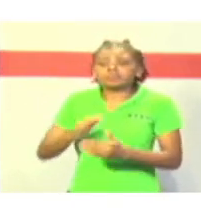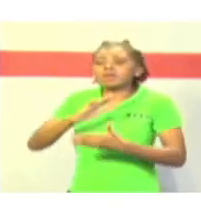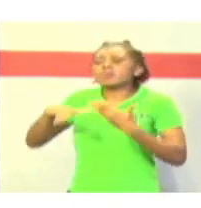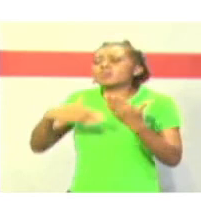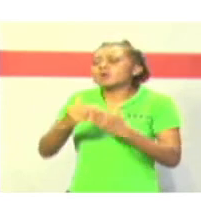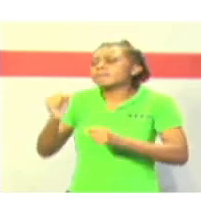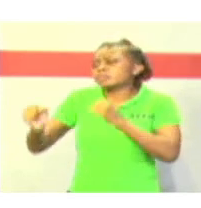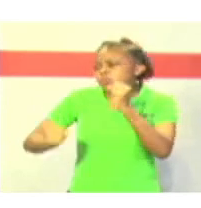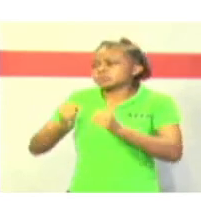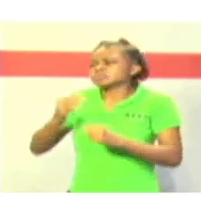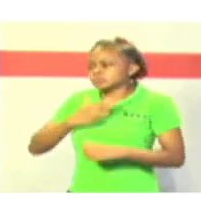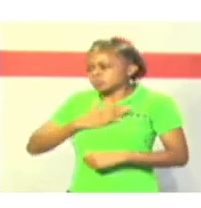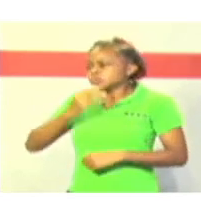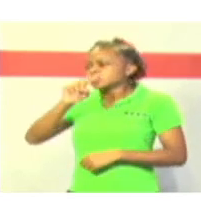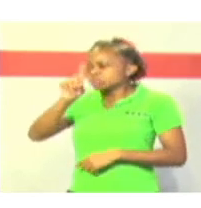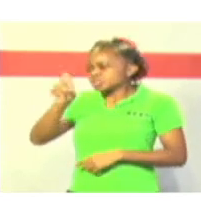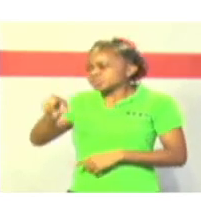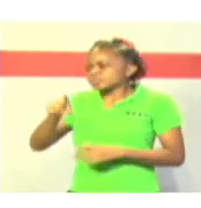related.